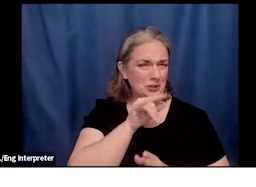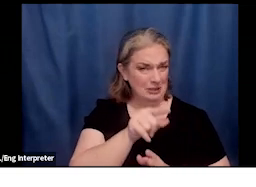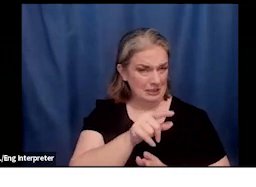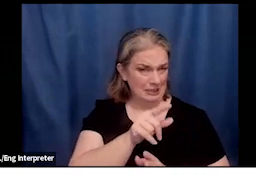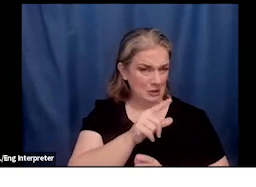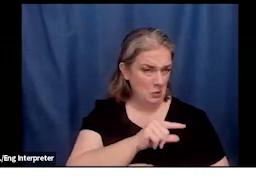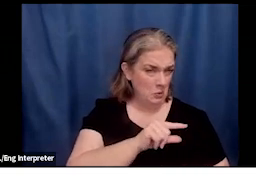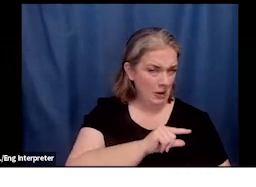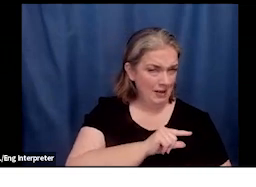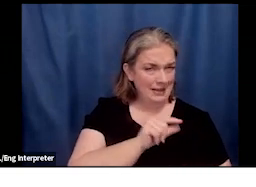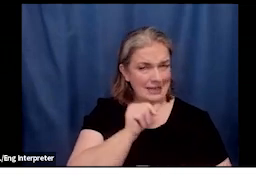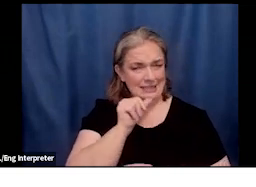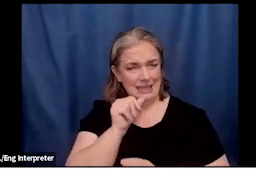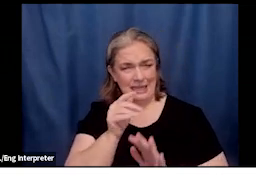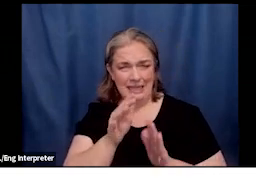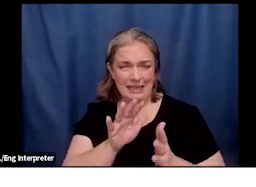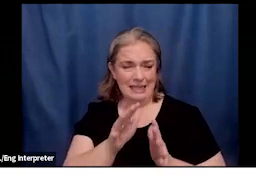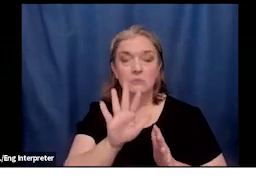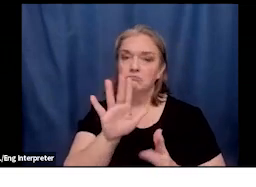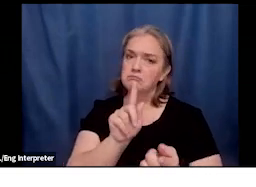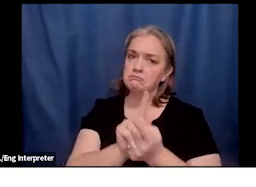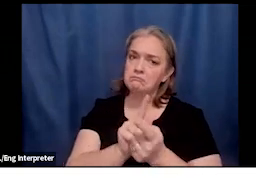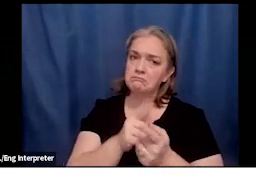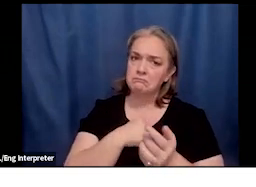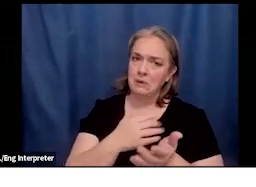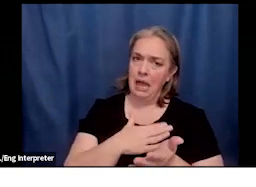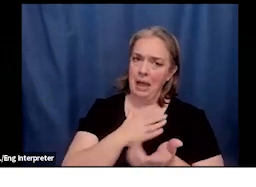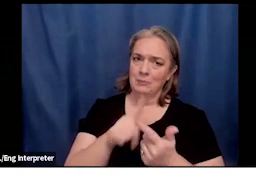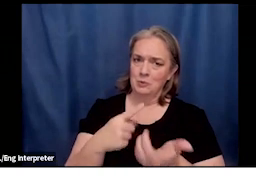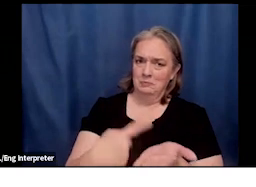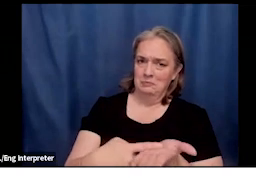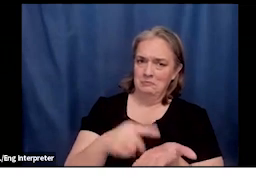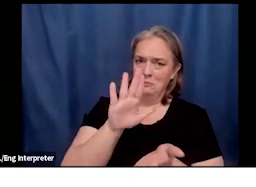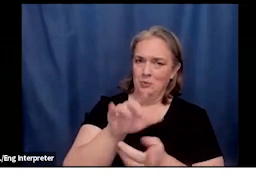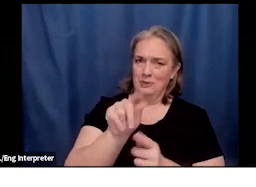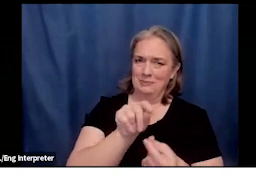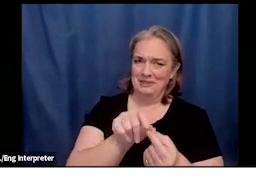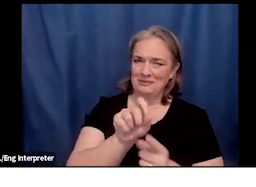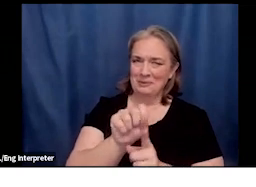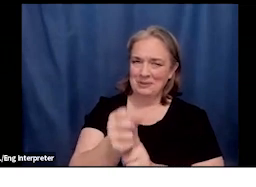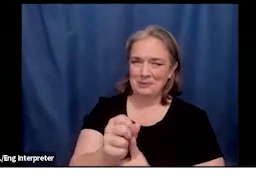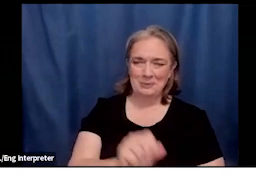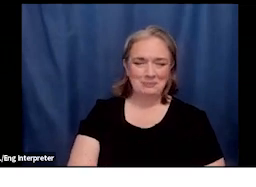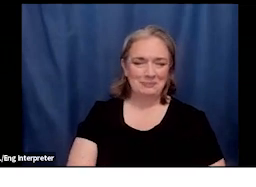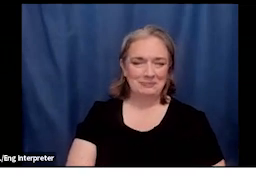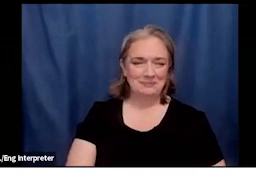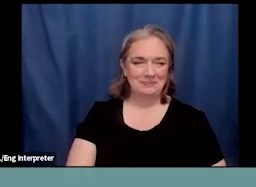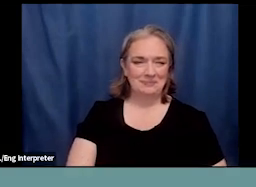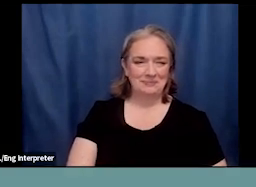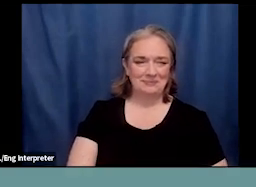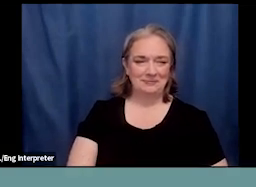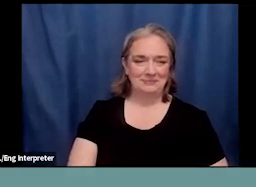and ineligible, that is something I'm happy to talk about further right in regards to your specific project.